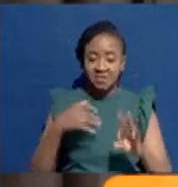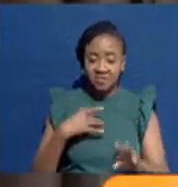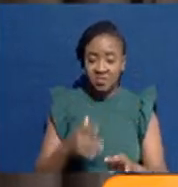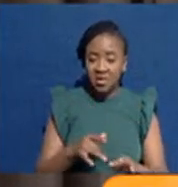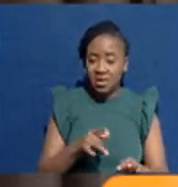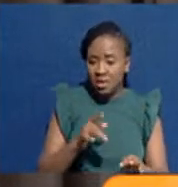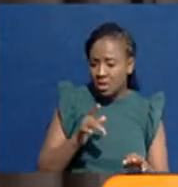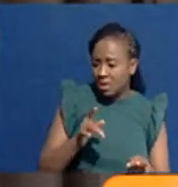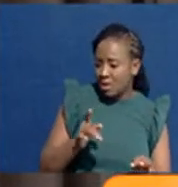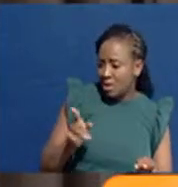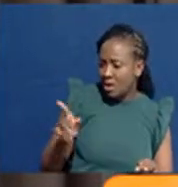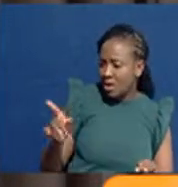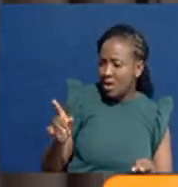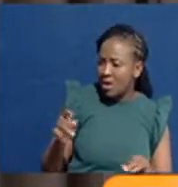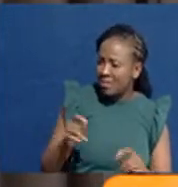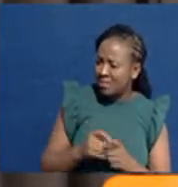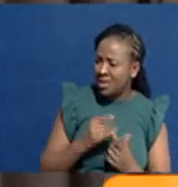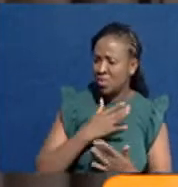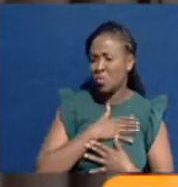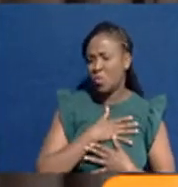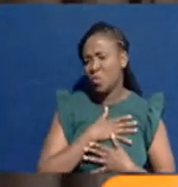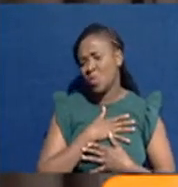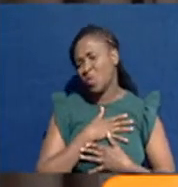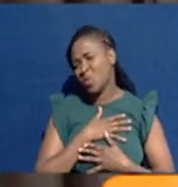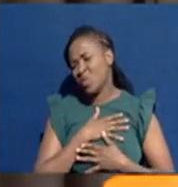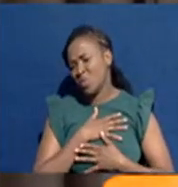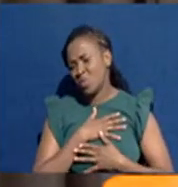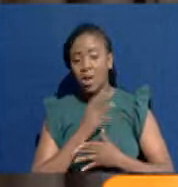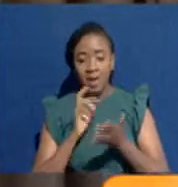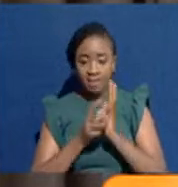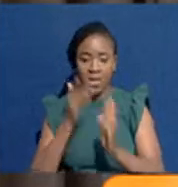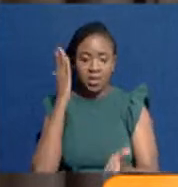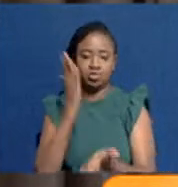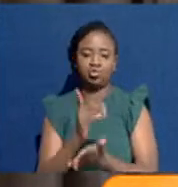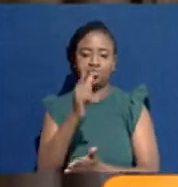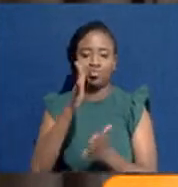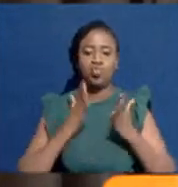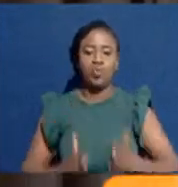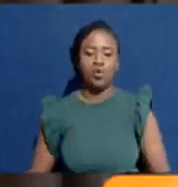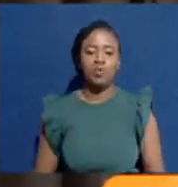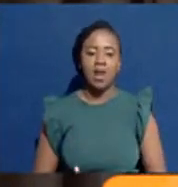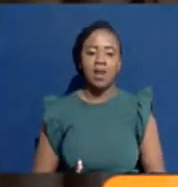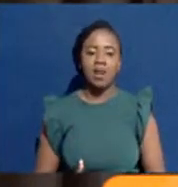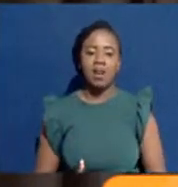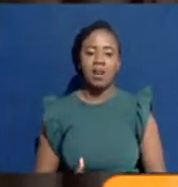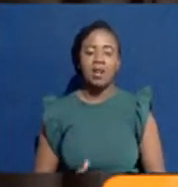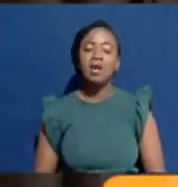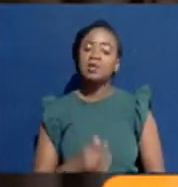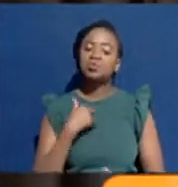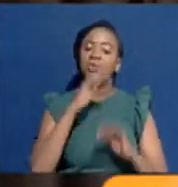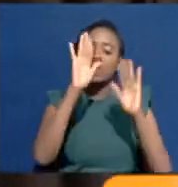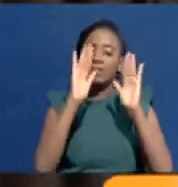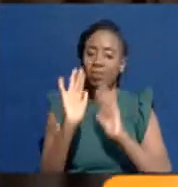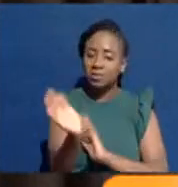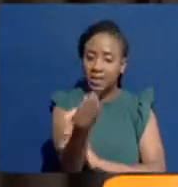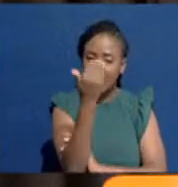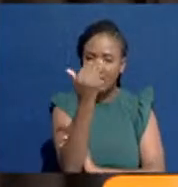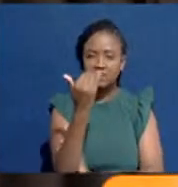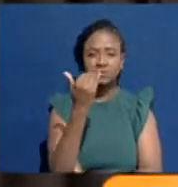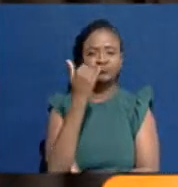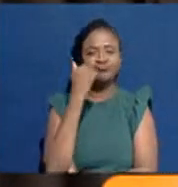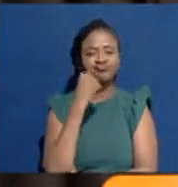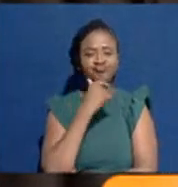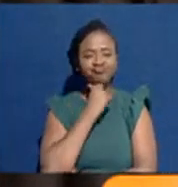others, then we are human beings. I want us to ask ourselves, if